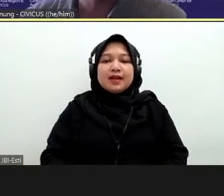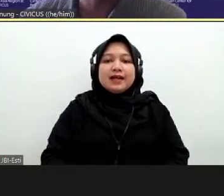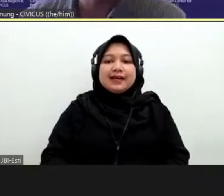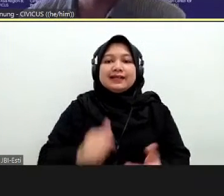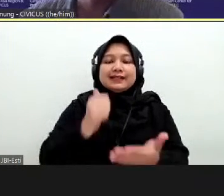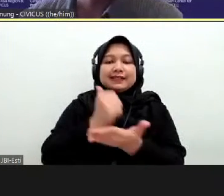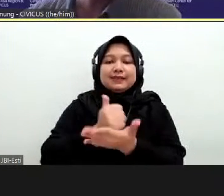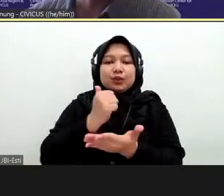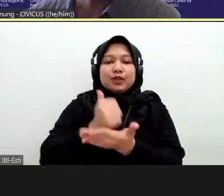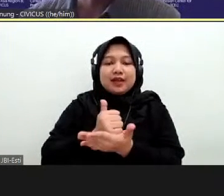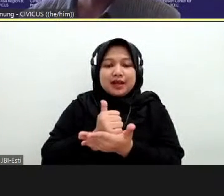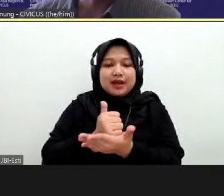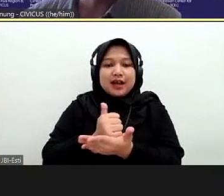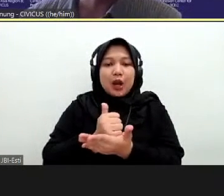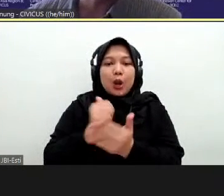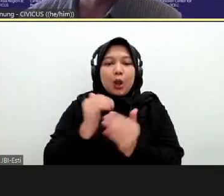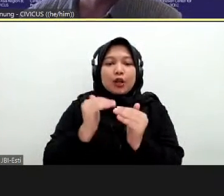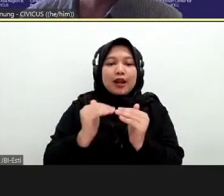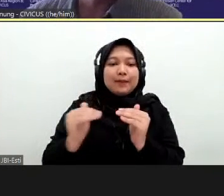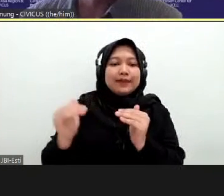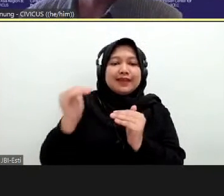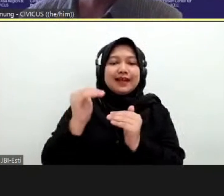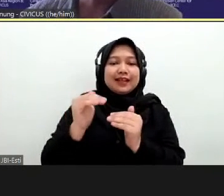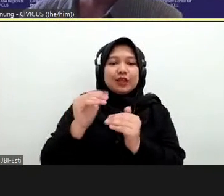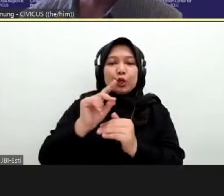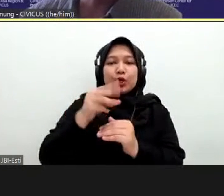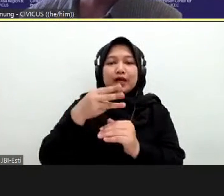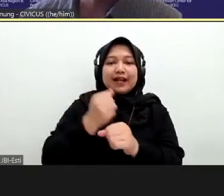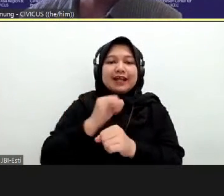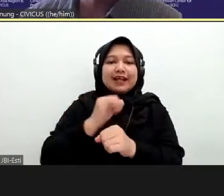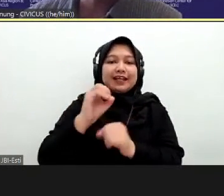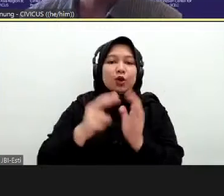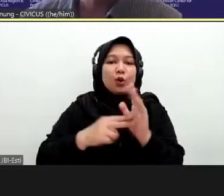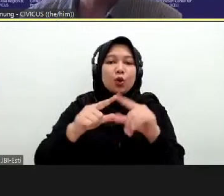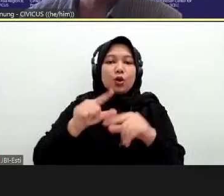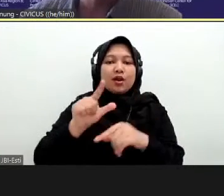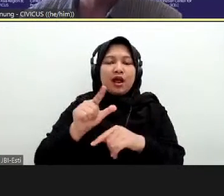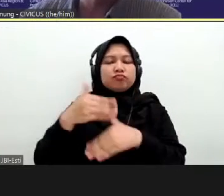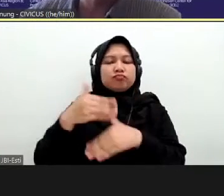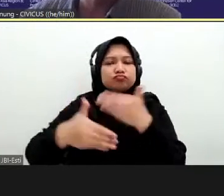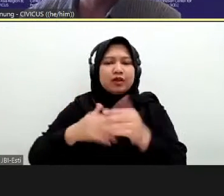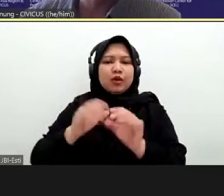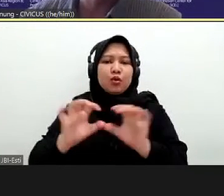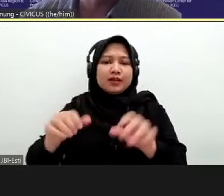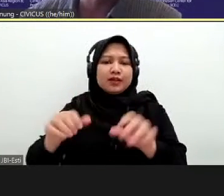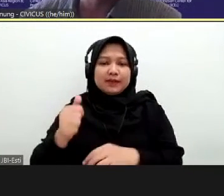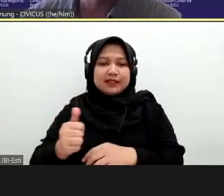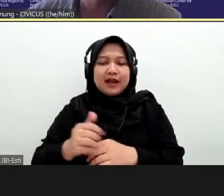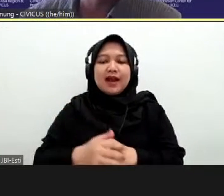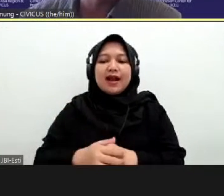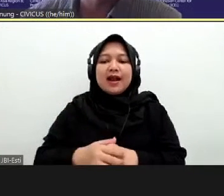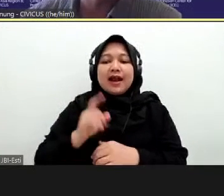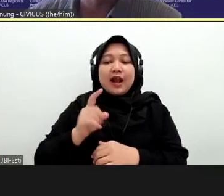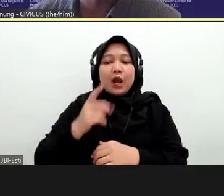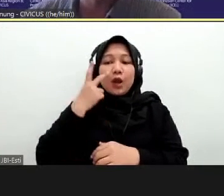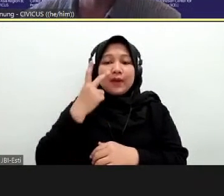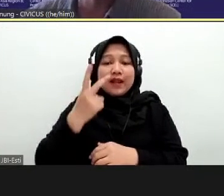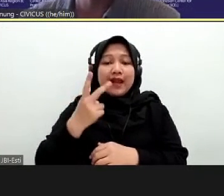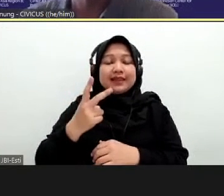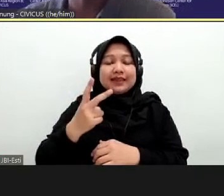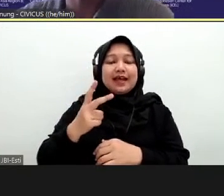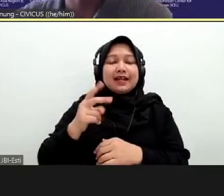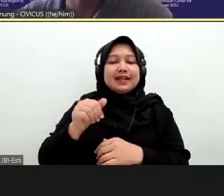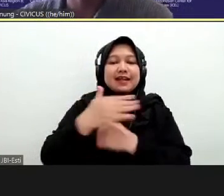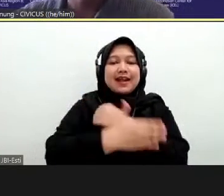So, dearest colleague, there's so many things that we can do on the level of regional. One of that efforts, if you see